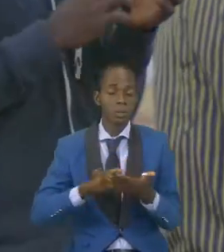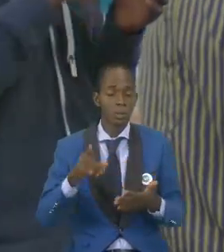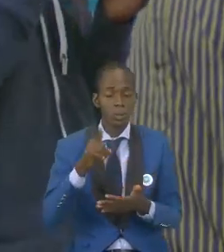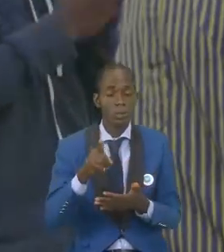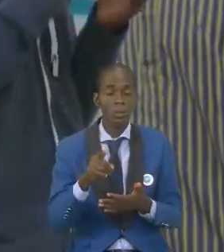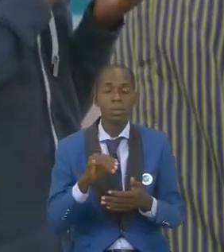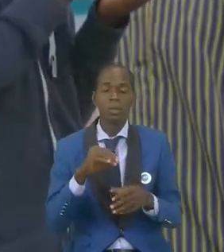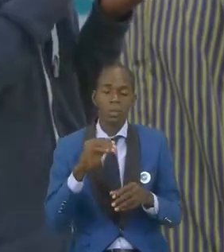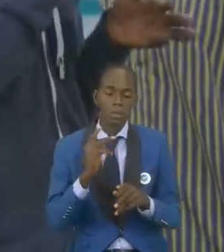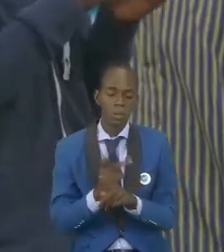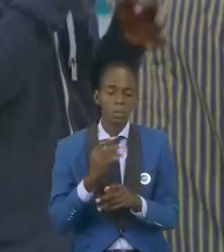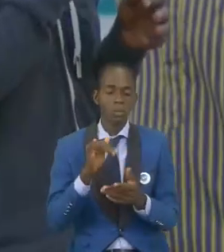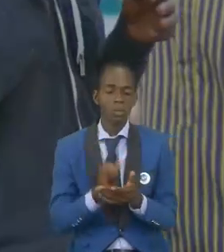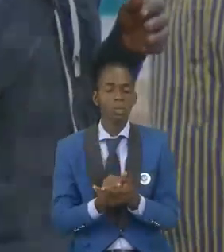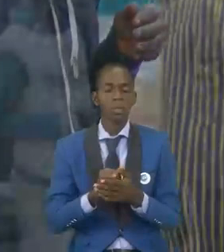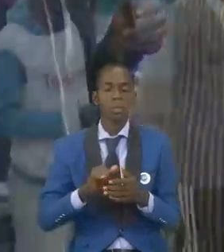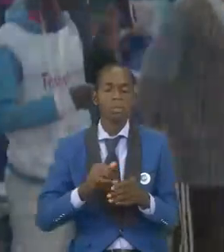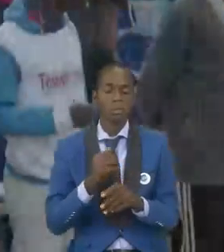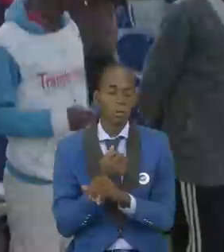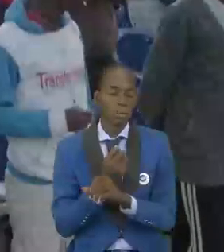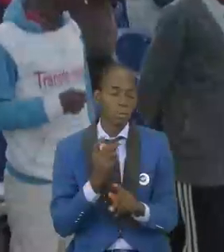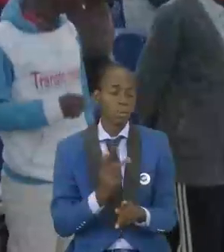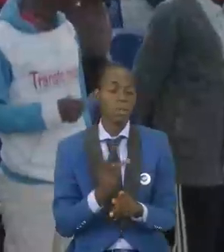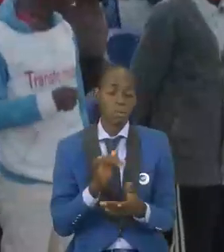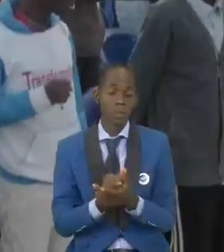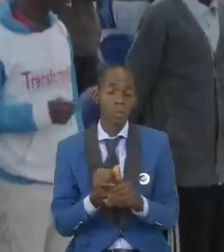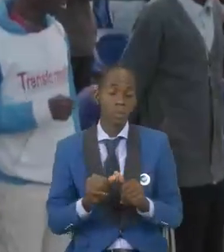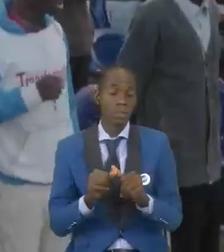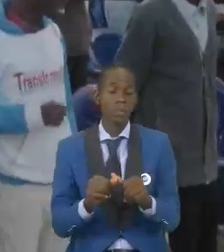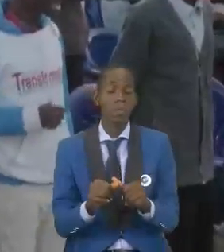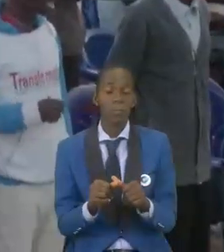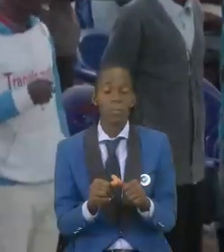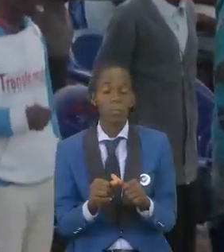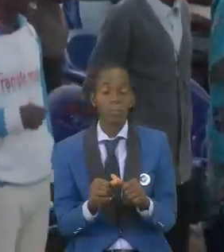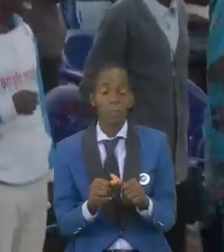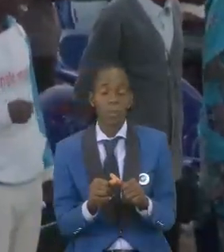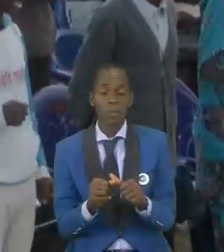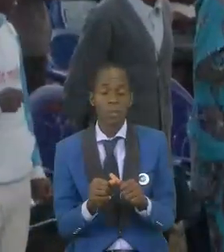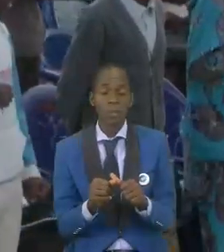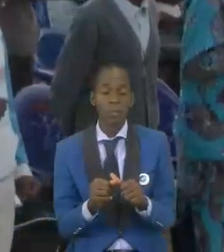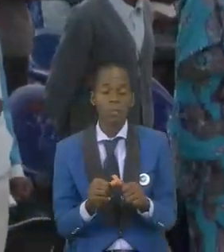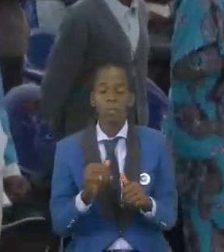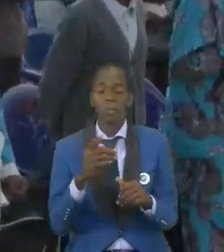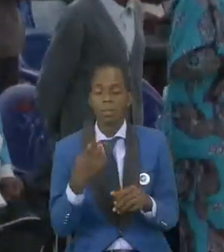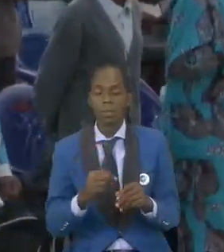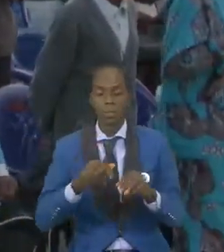from depravity, get that established. The establishment